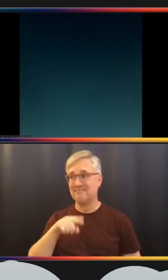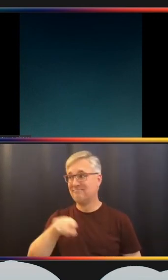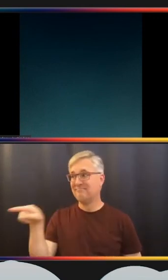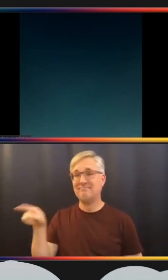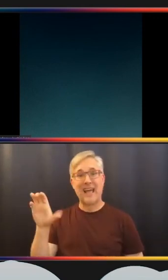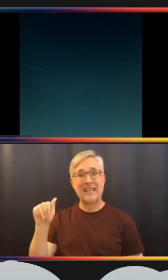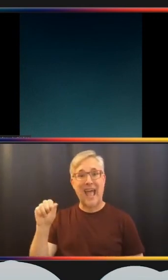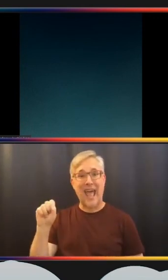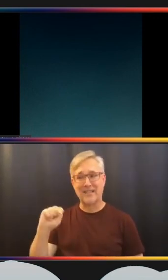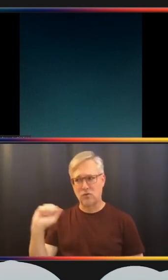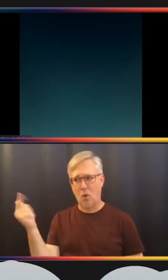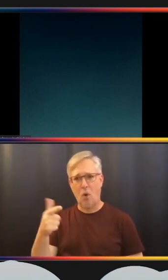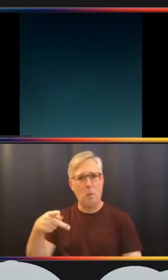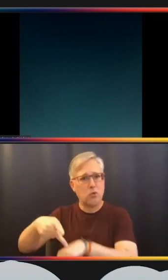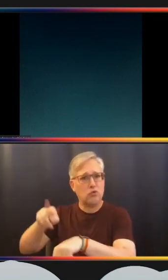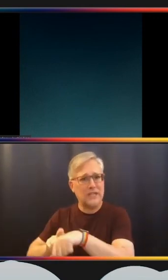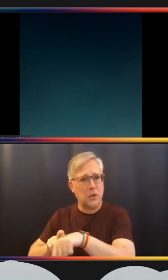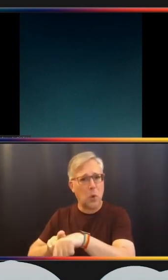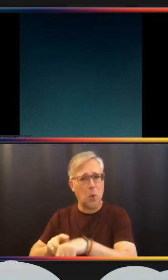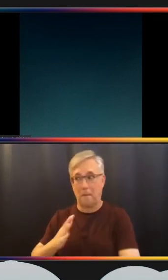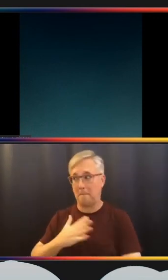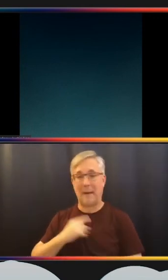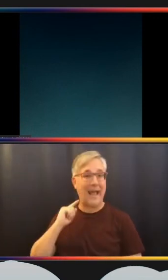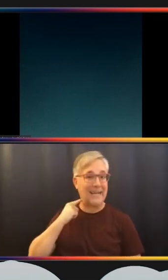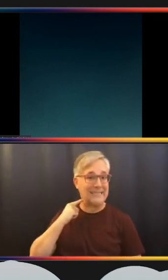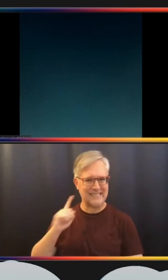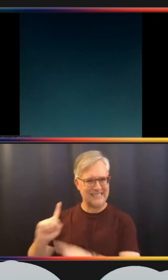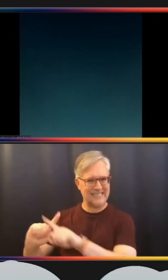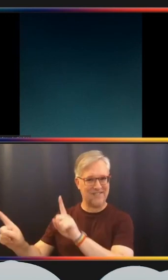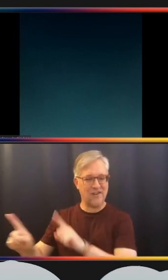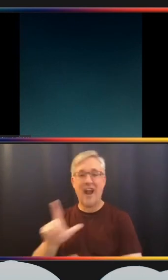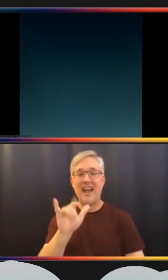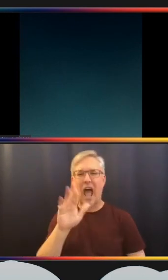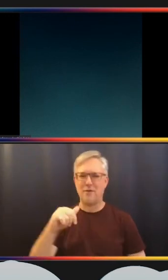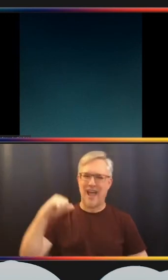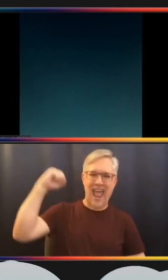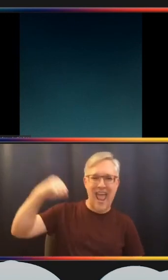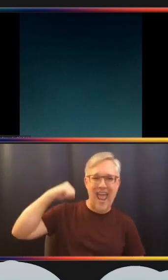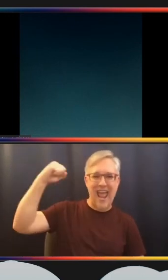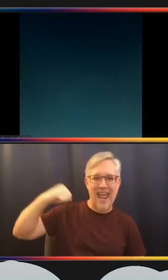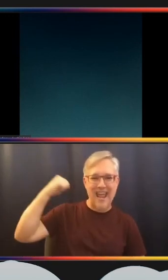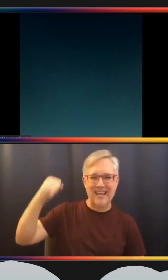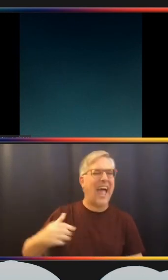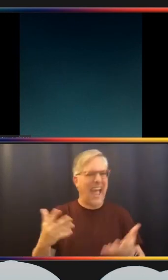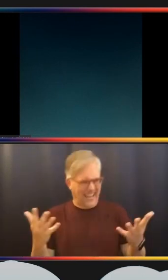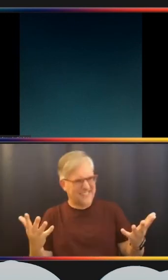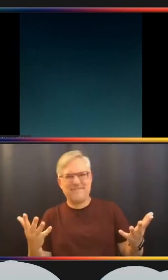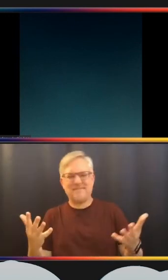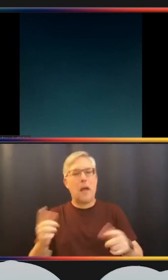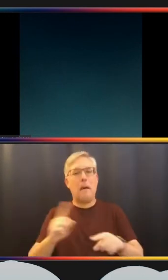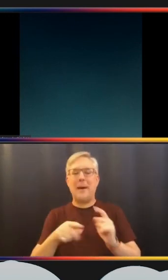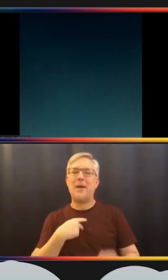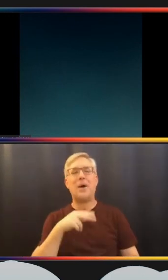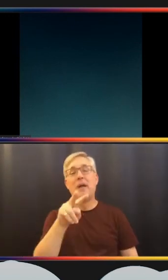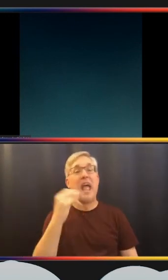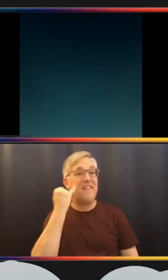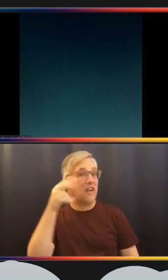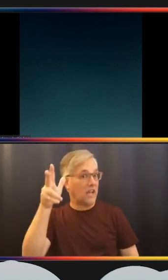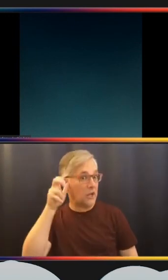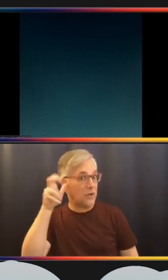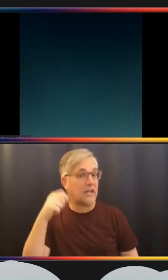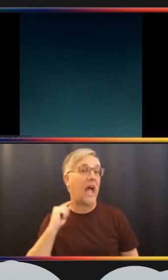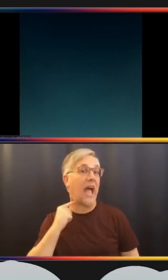cast is Puerto Rican. So that's tough because it just takes you out a little bit of like this make-believe